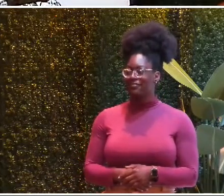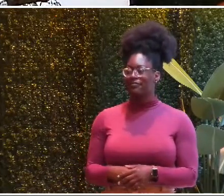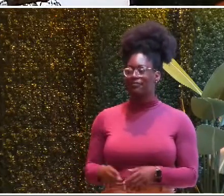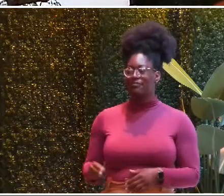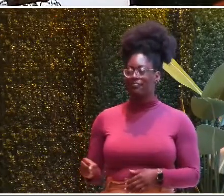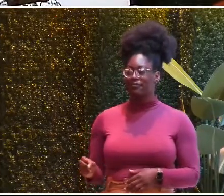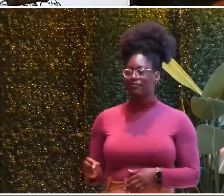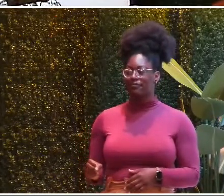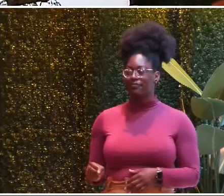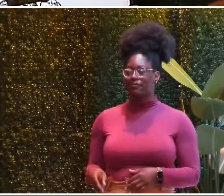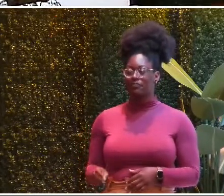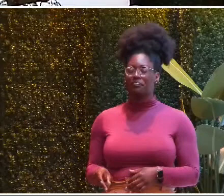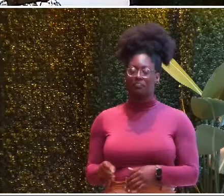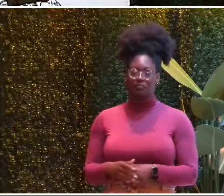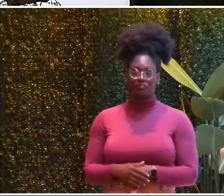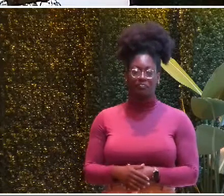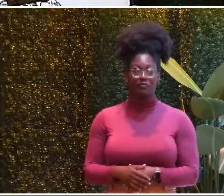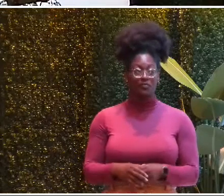clear your pipes.